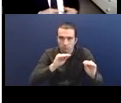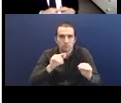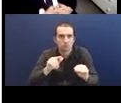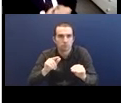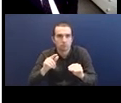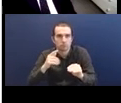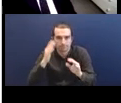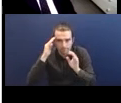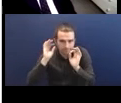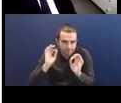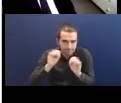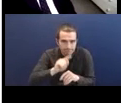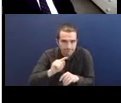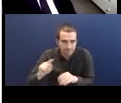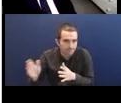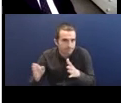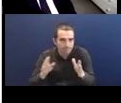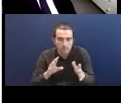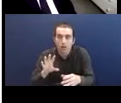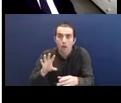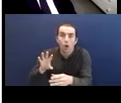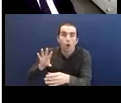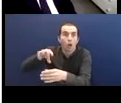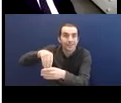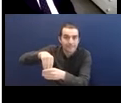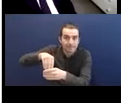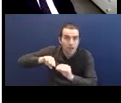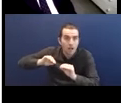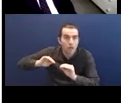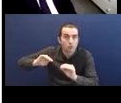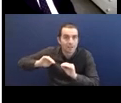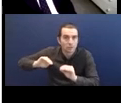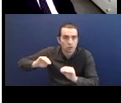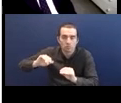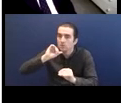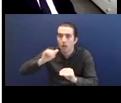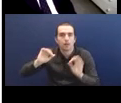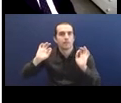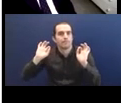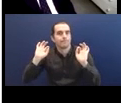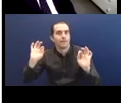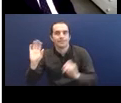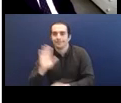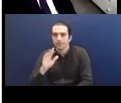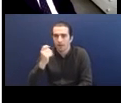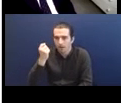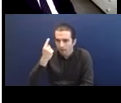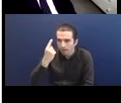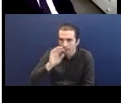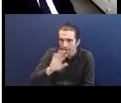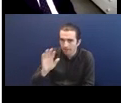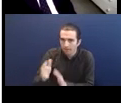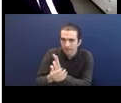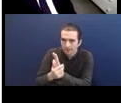what are some of the things in the film that tell you the school has an inclusive ethos? Some of the things that you saw in that film